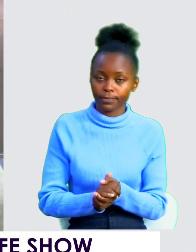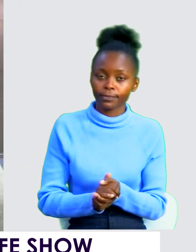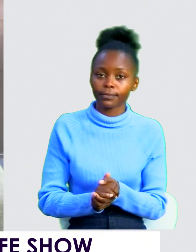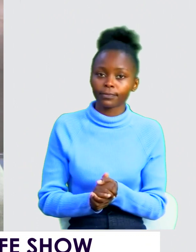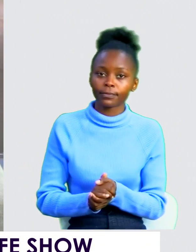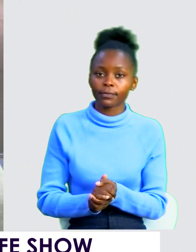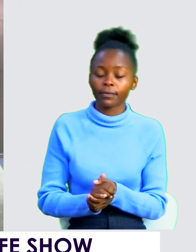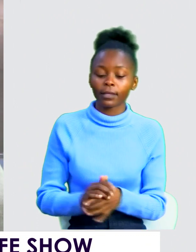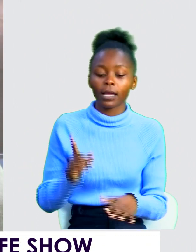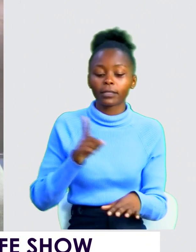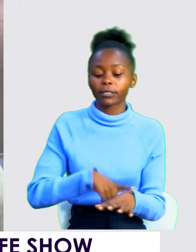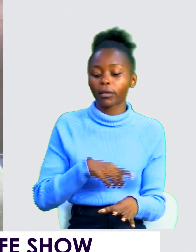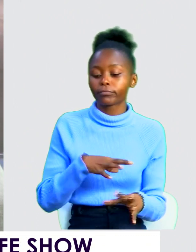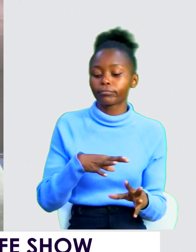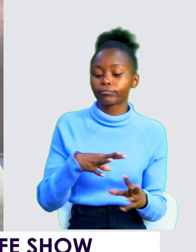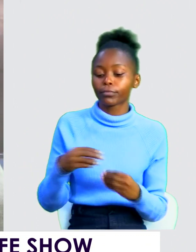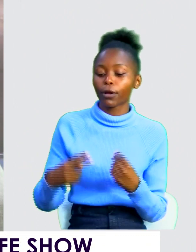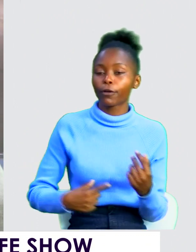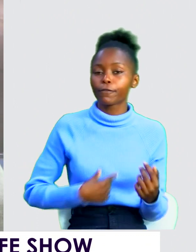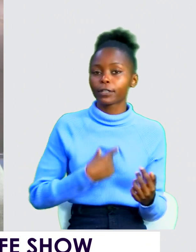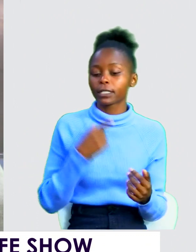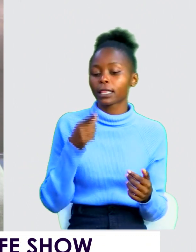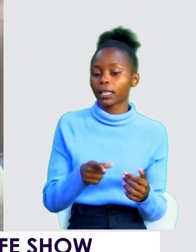As we visit this nation of Tonga,